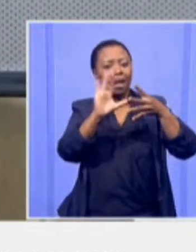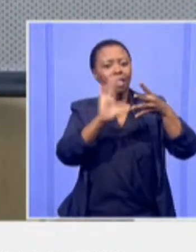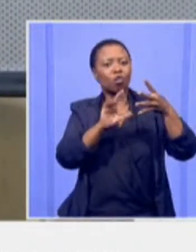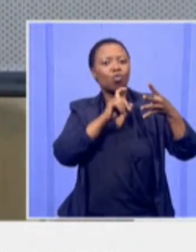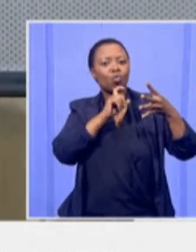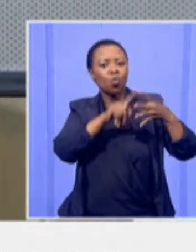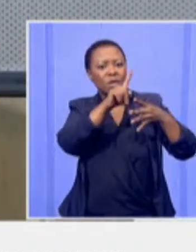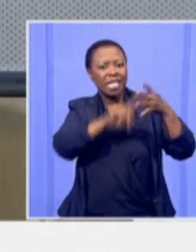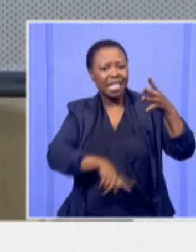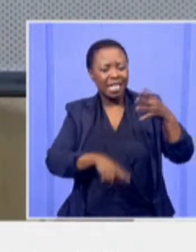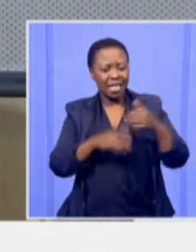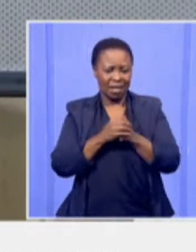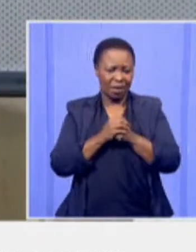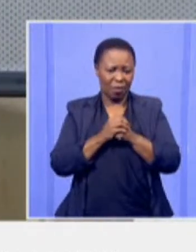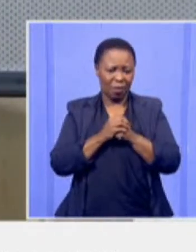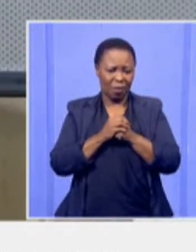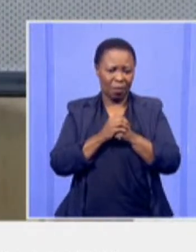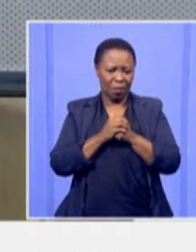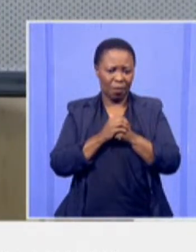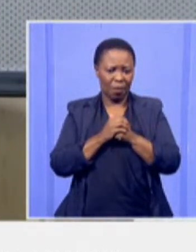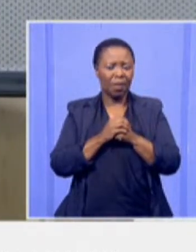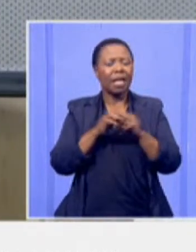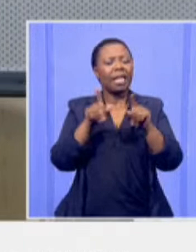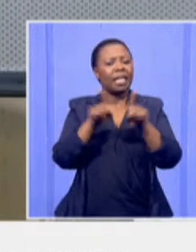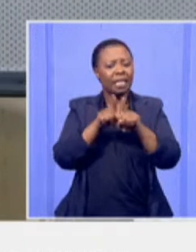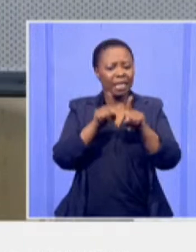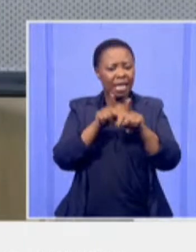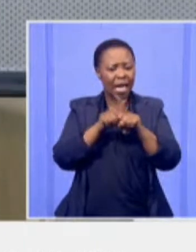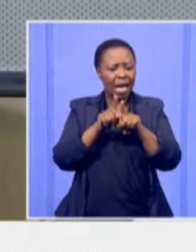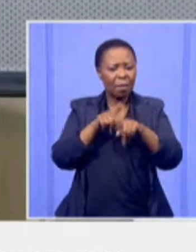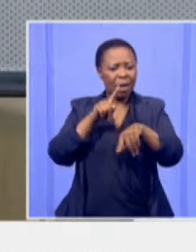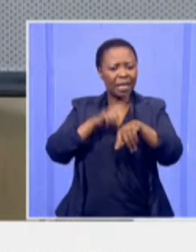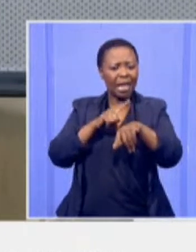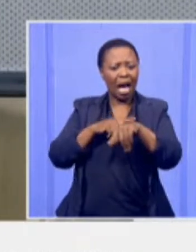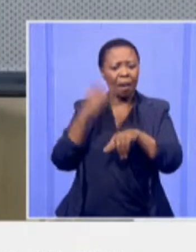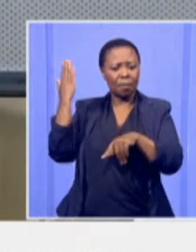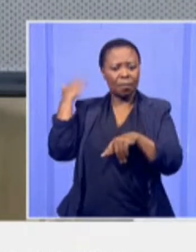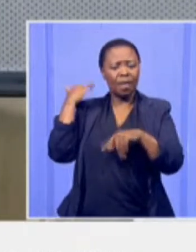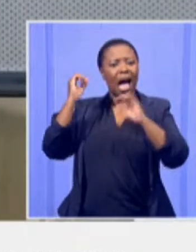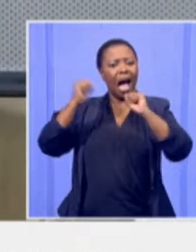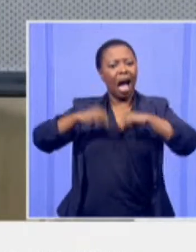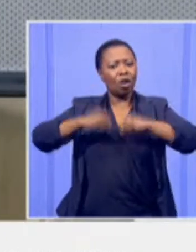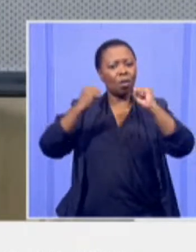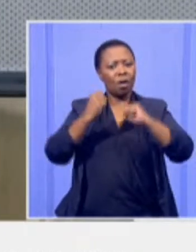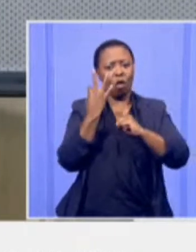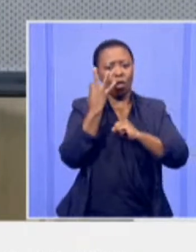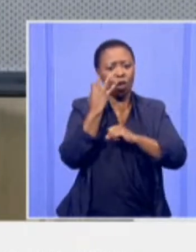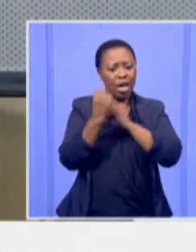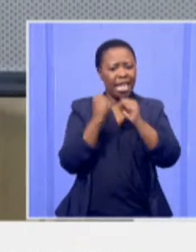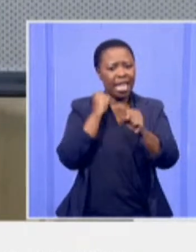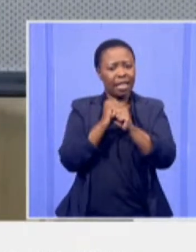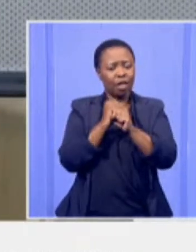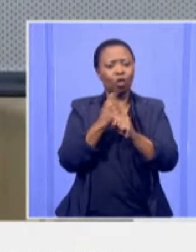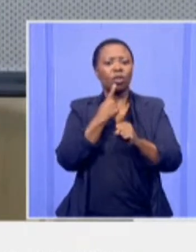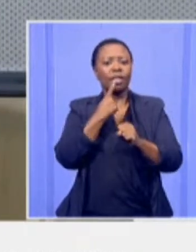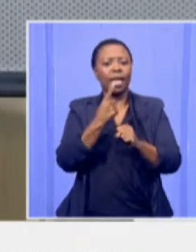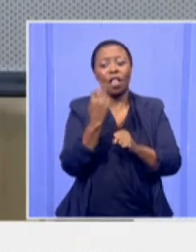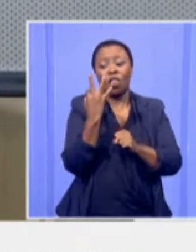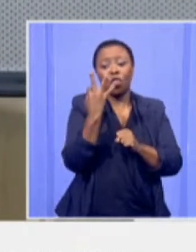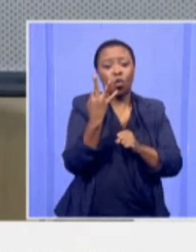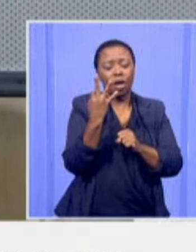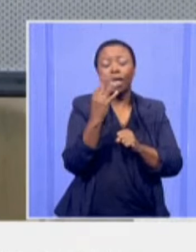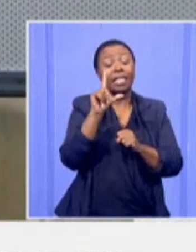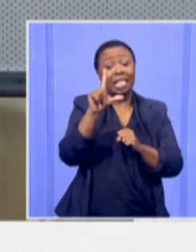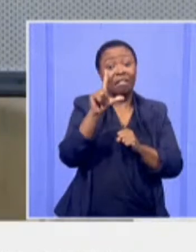There was a time where we had a 3-year multi-year agreement with the university to give us 7% salary increase.